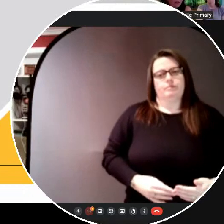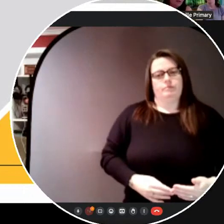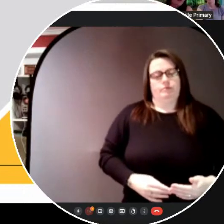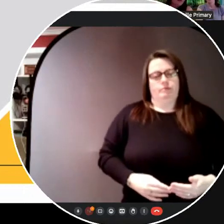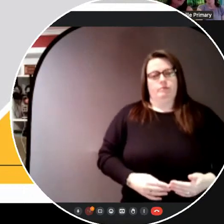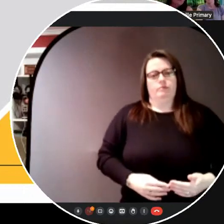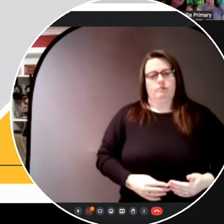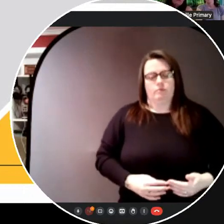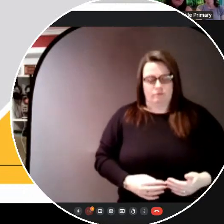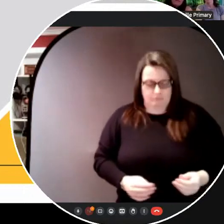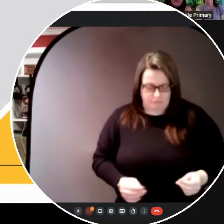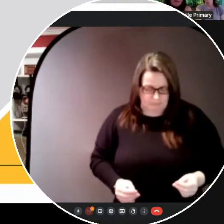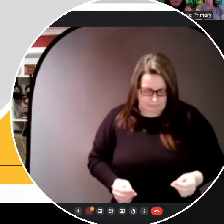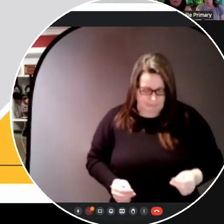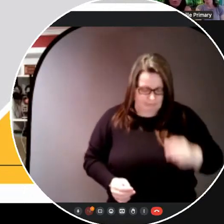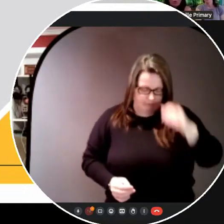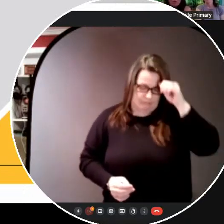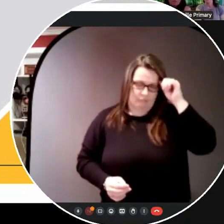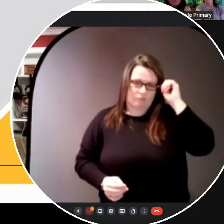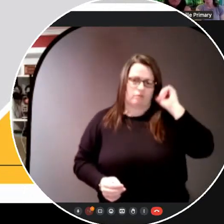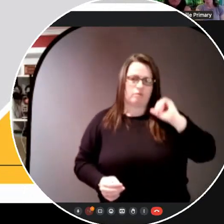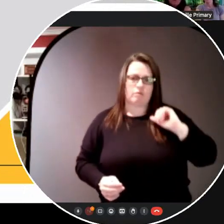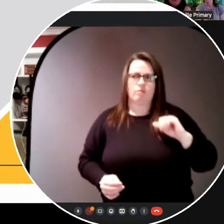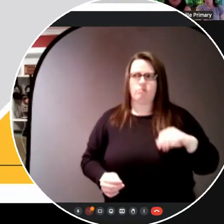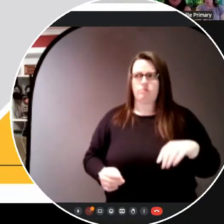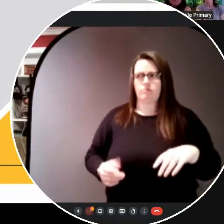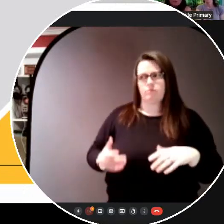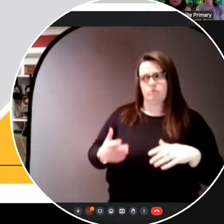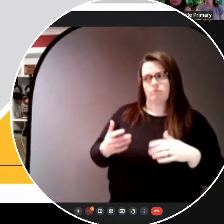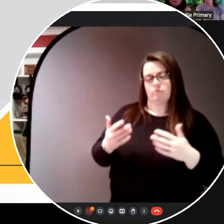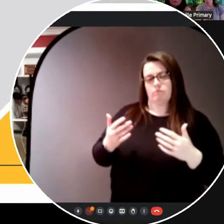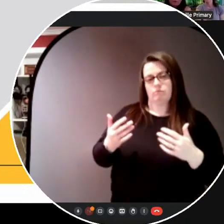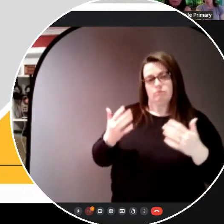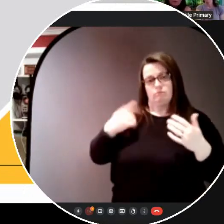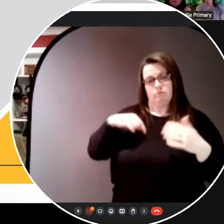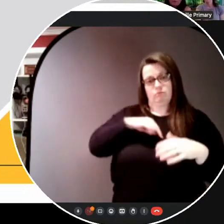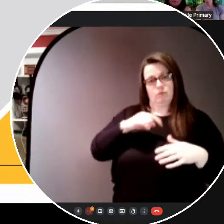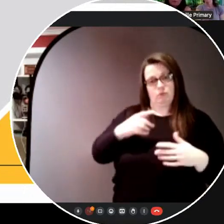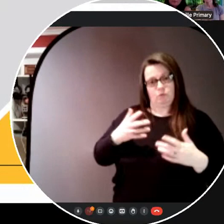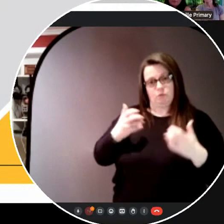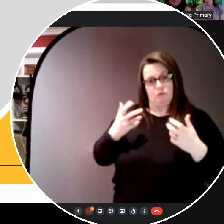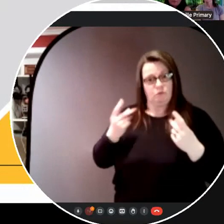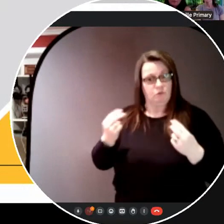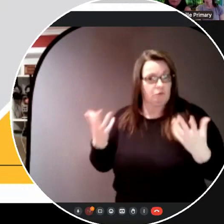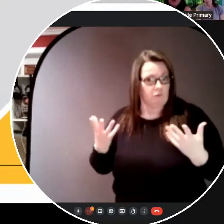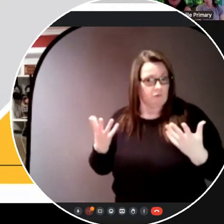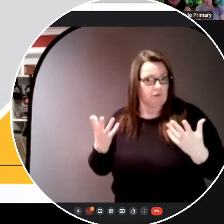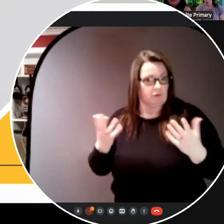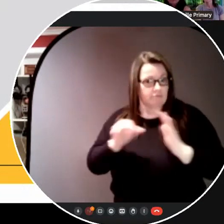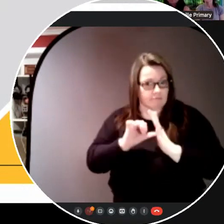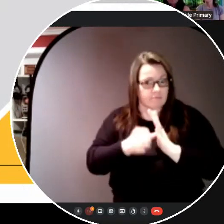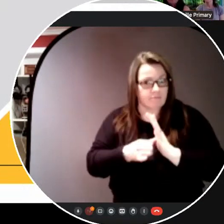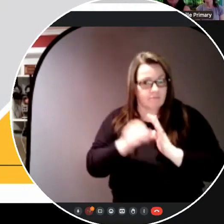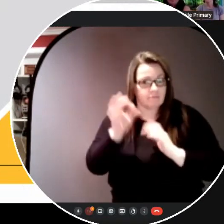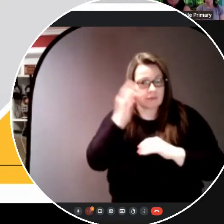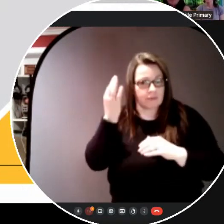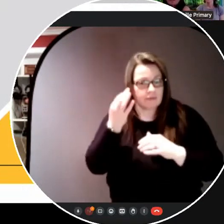Right. What we wanted to point to here was the fact that French immersion has been consistent.